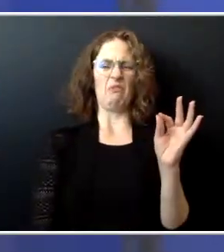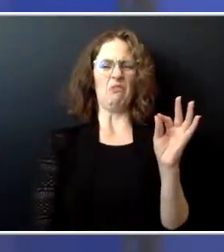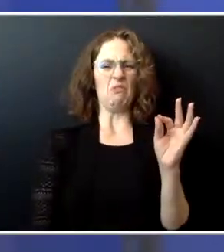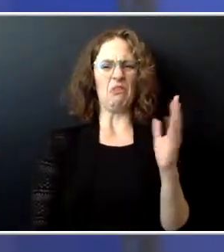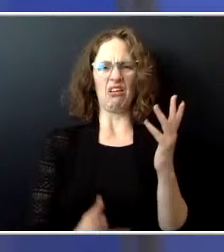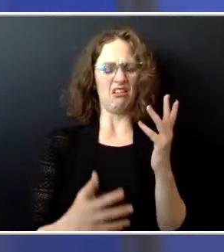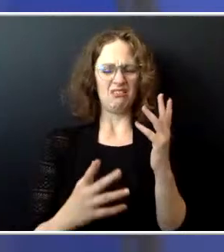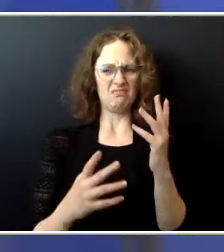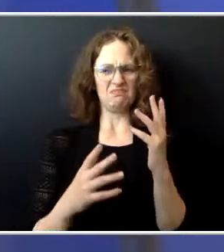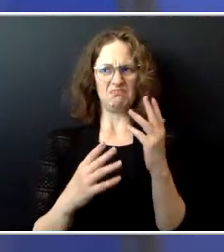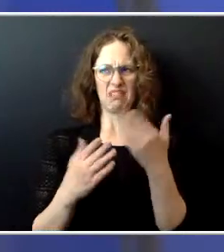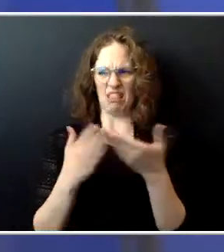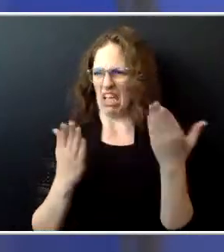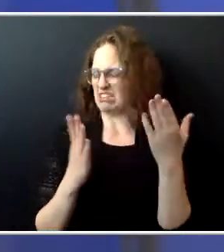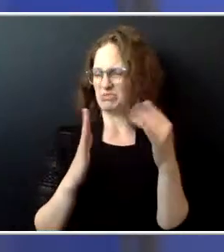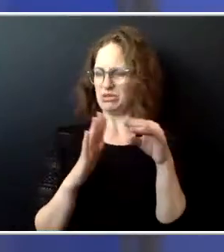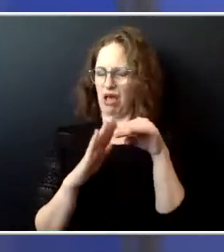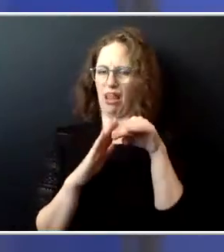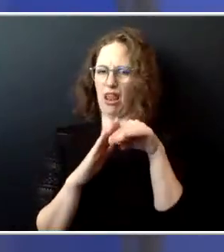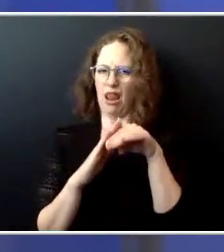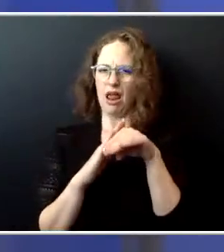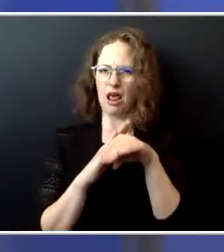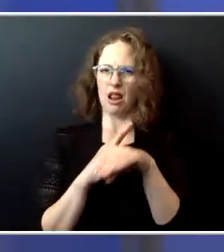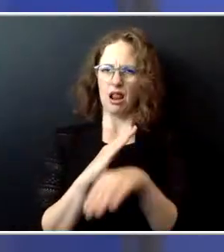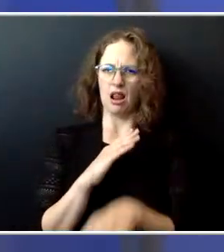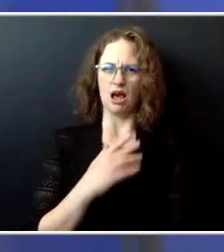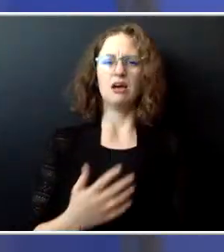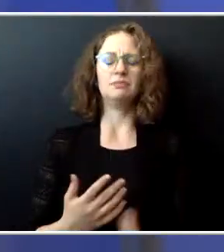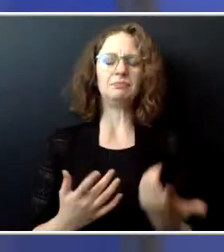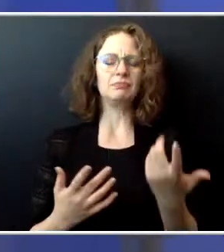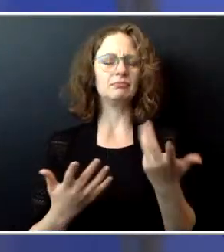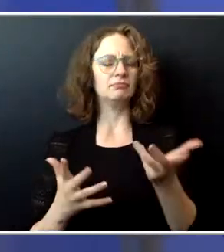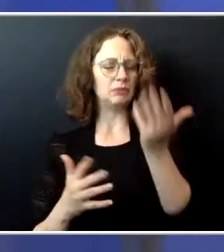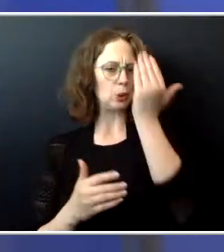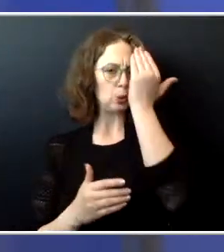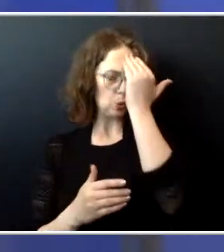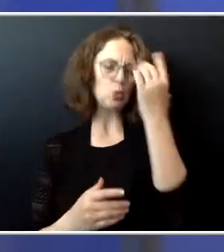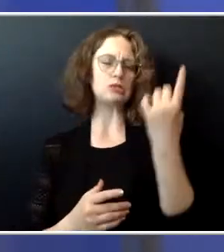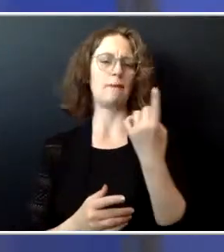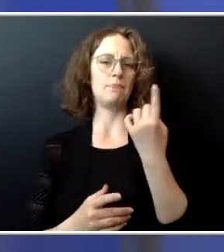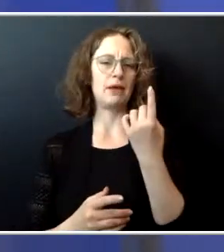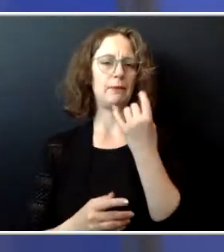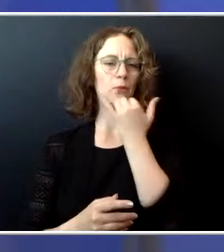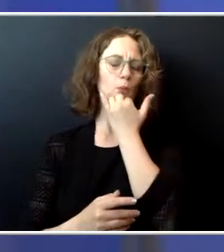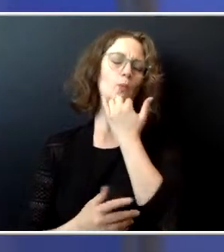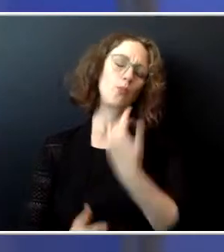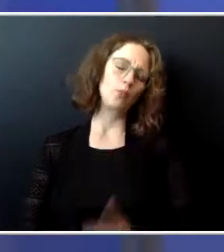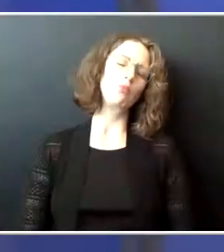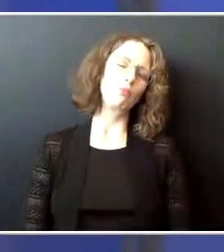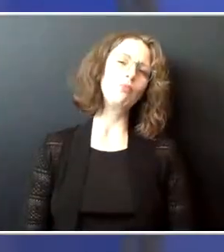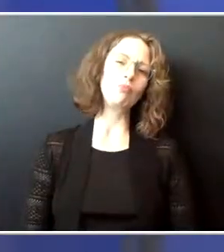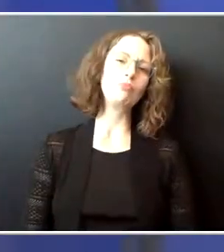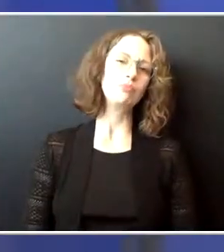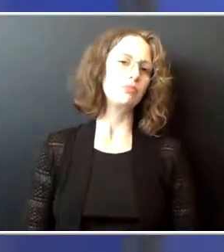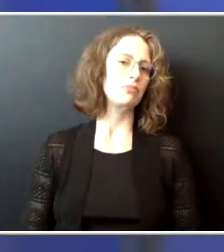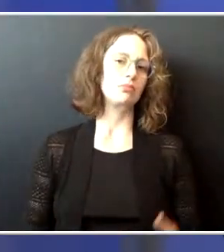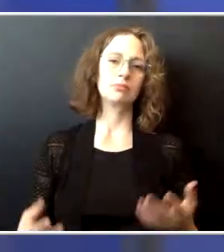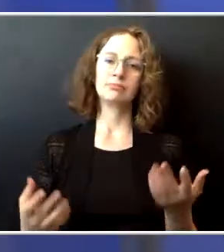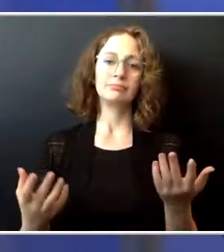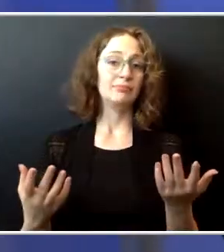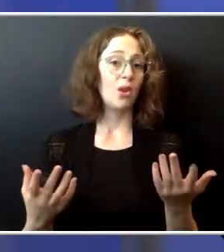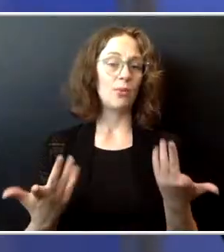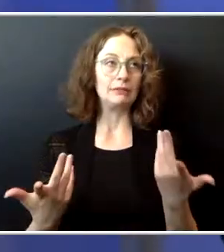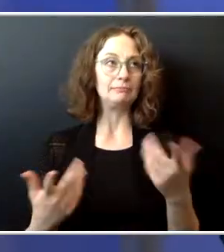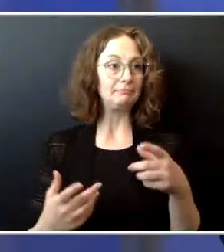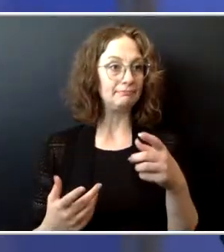I know something's wrong. And so I just had to get the answers, and there was a lot